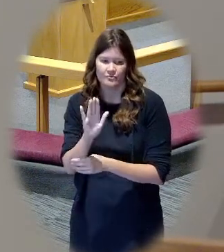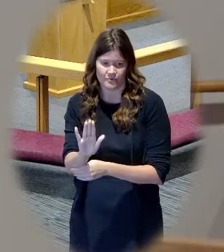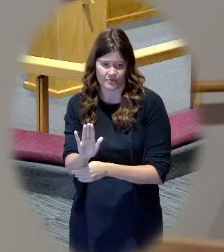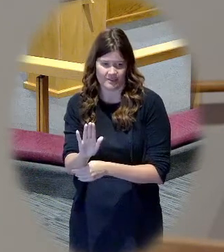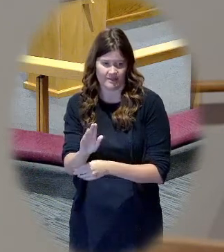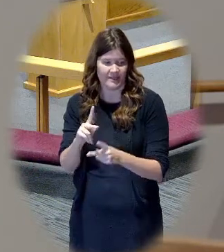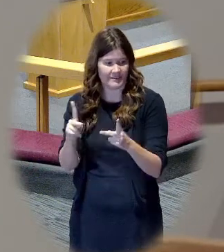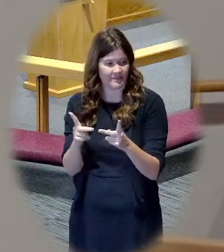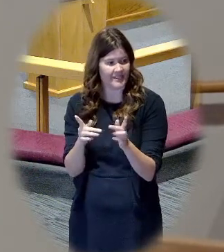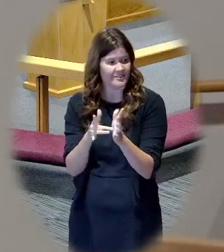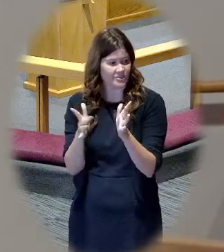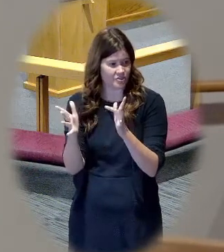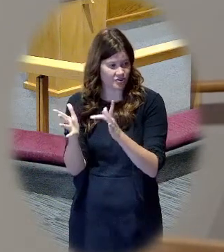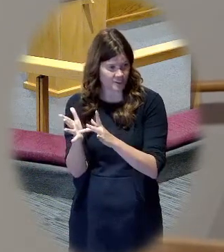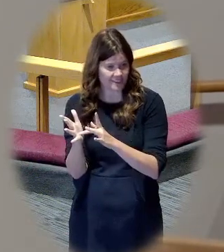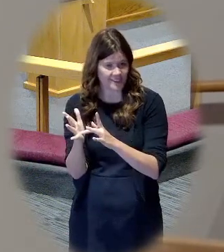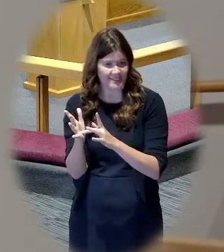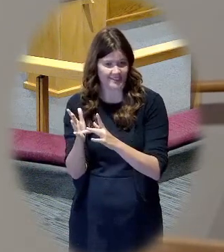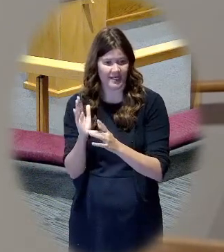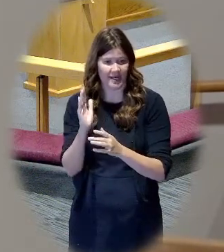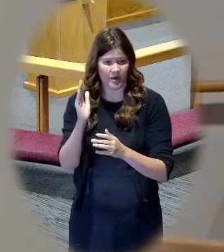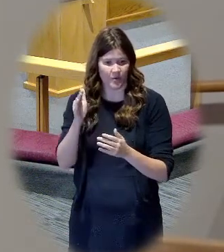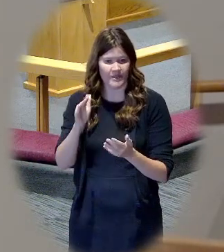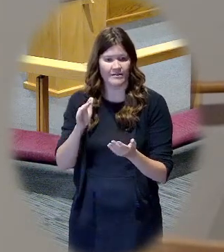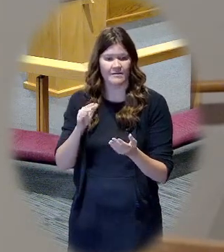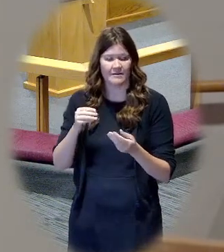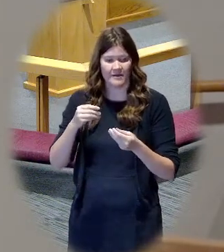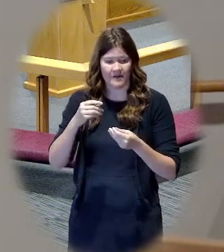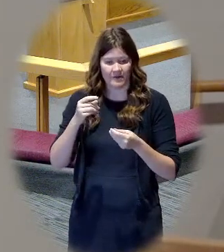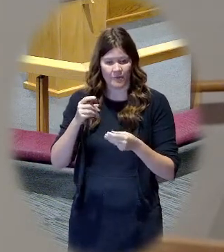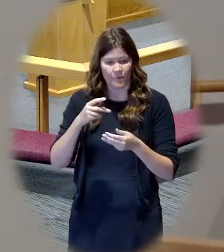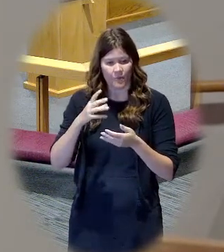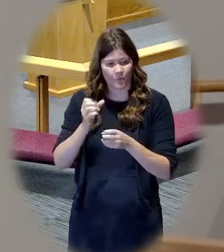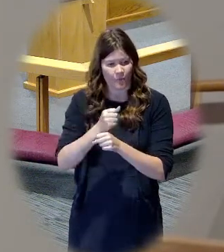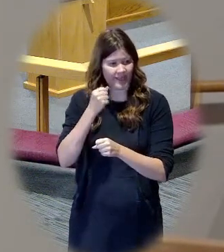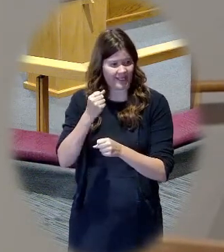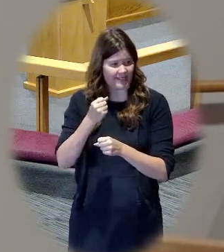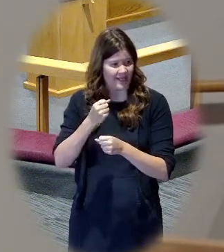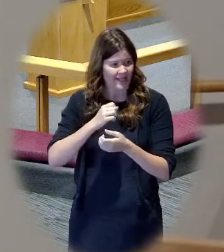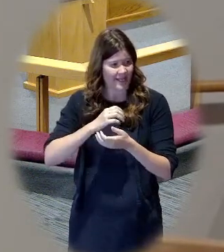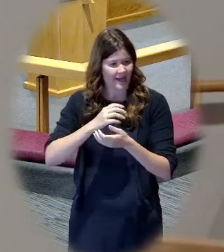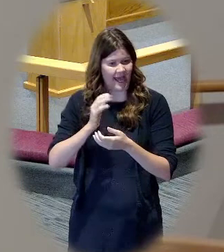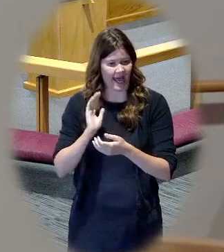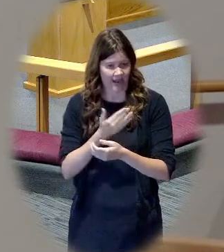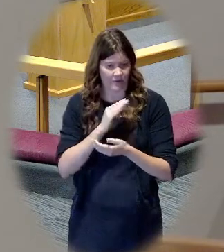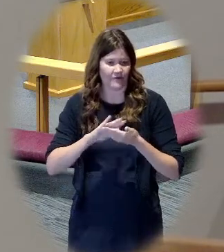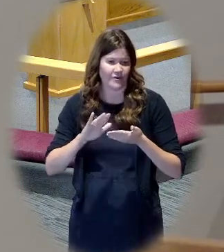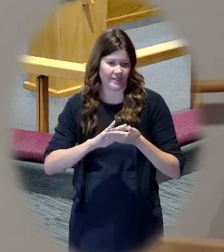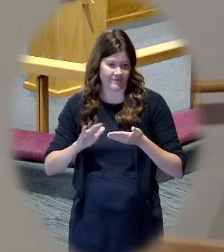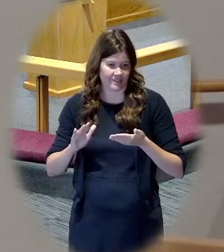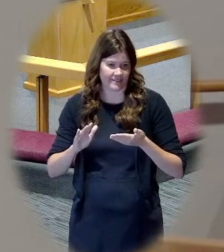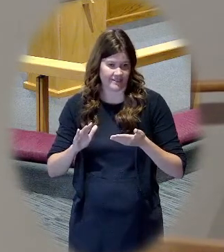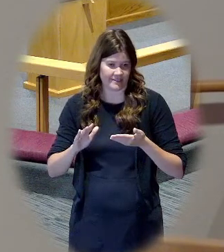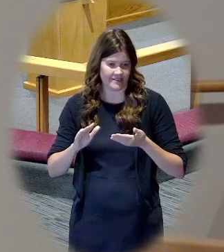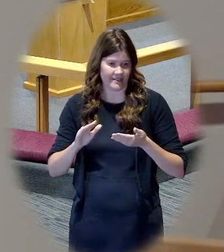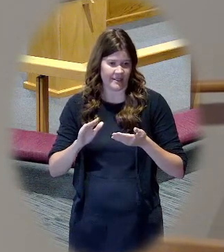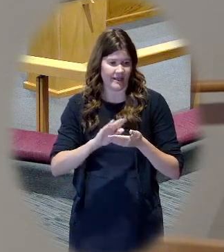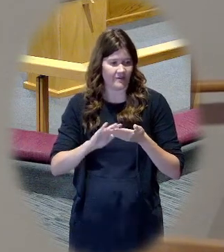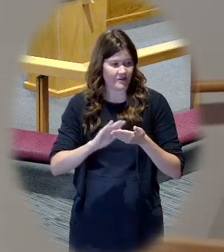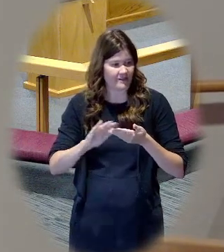himself accomplishes and distributes the forgiveness of sins for you and for me and the entire world.